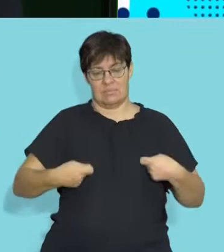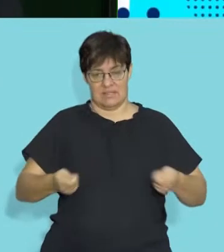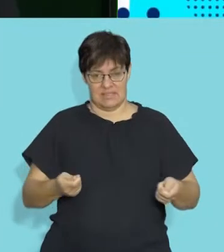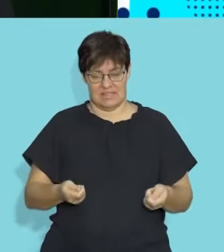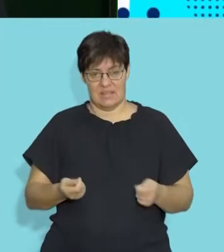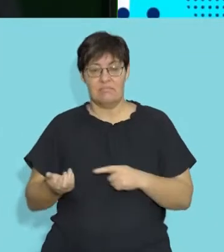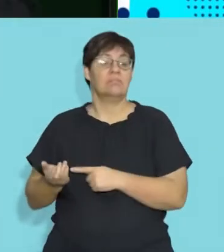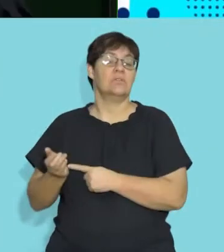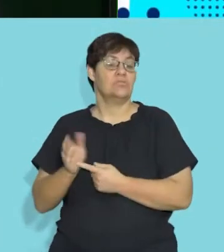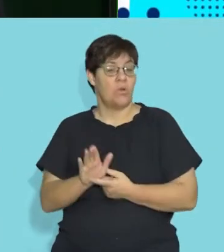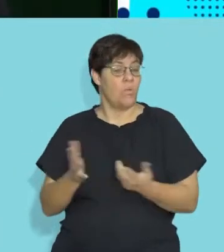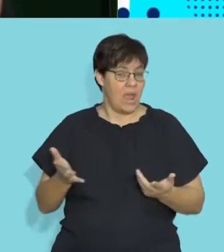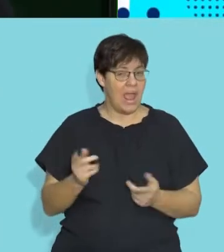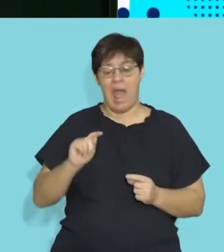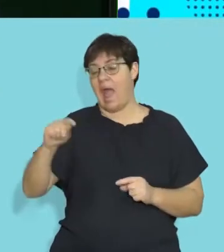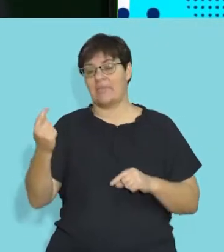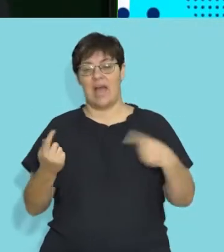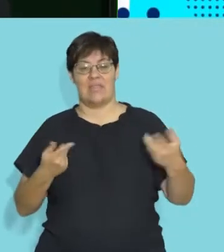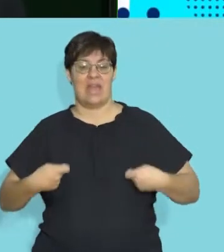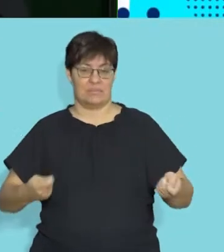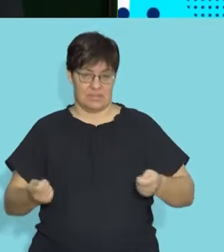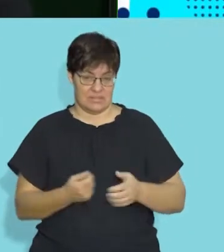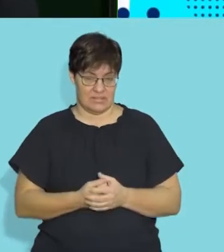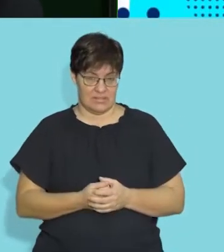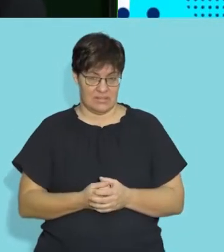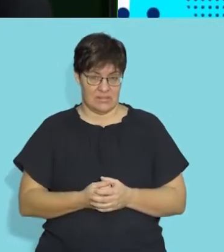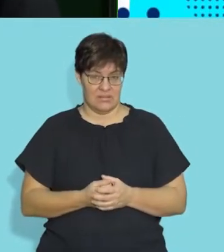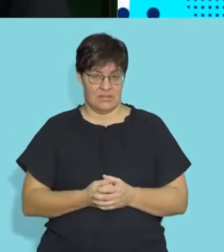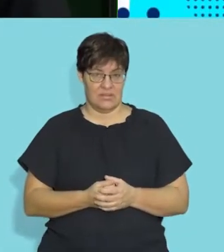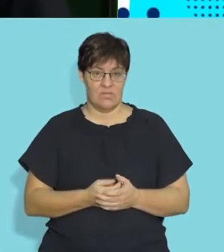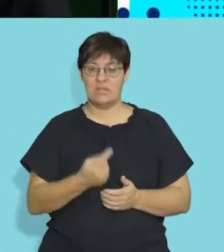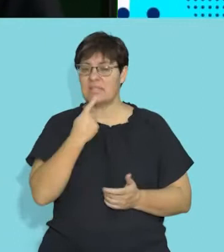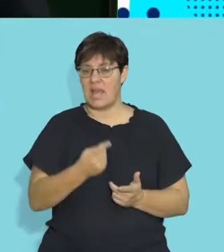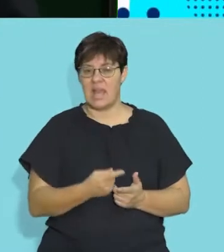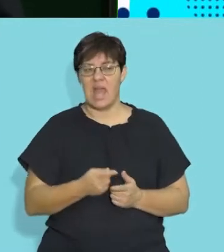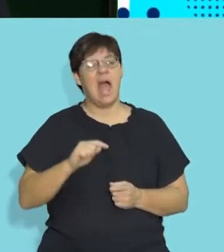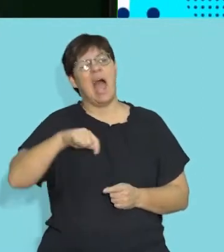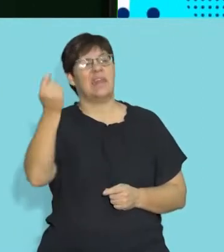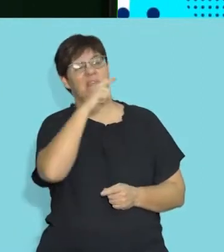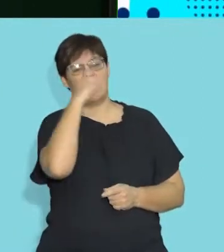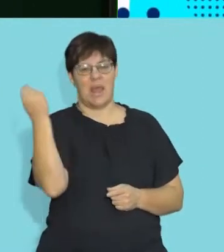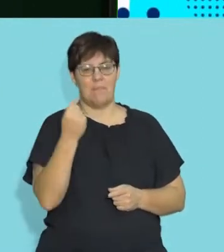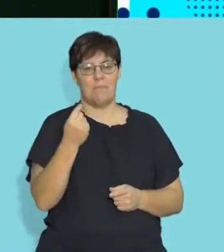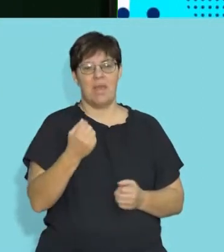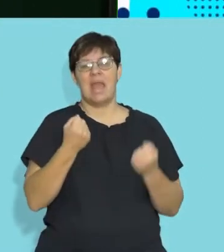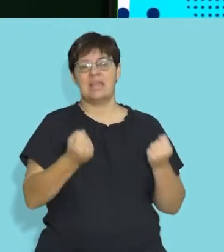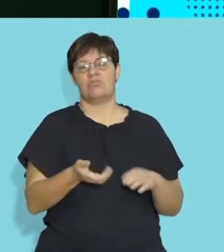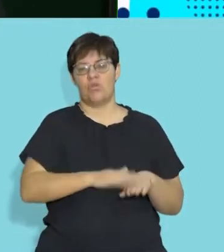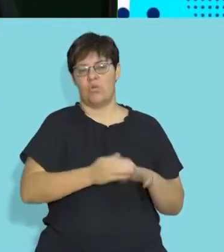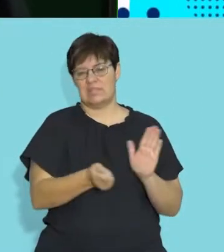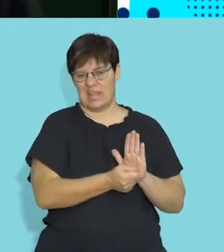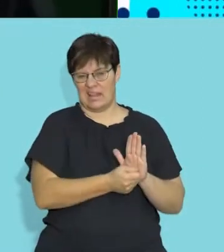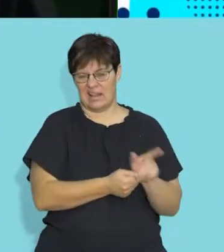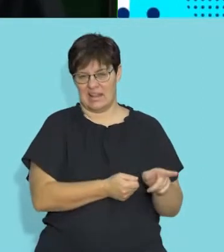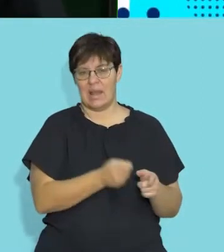expense which will appear with your other expenses. So in other words, if we say, what's another name for carriage on